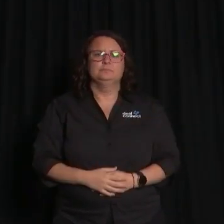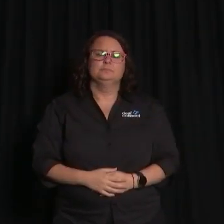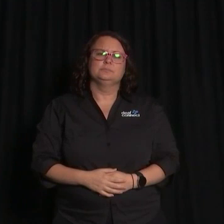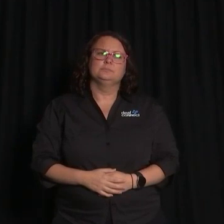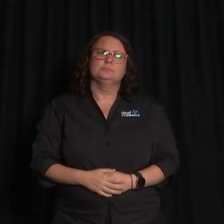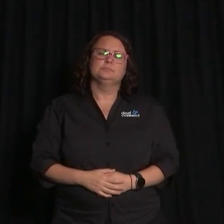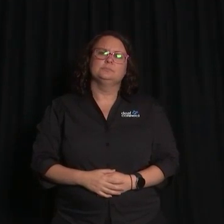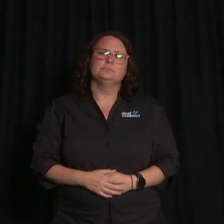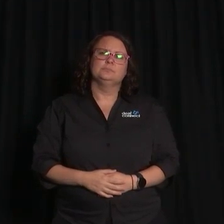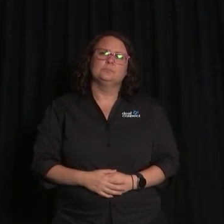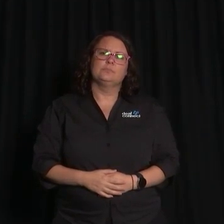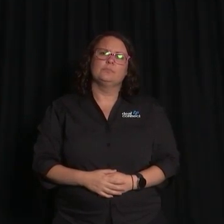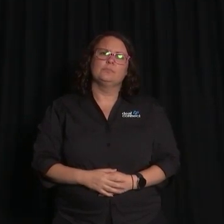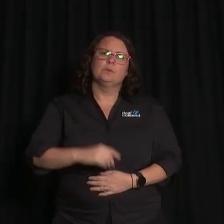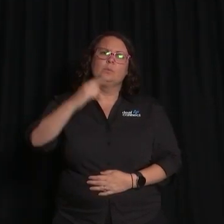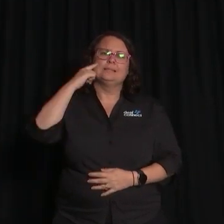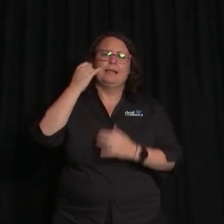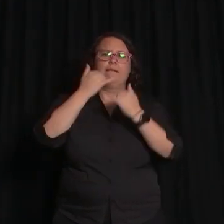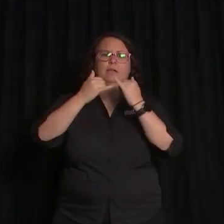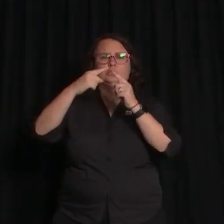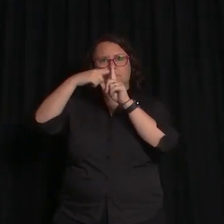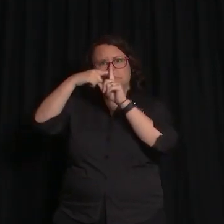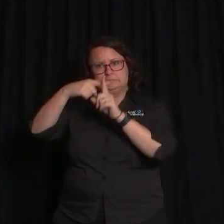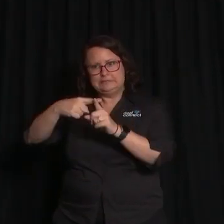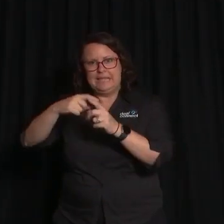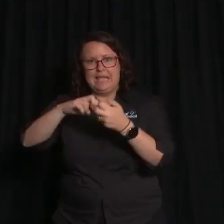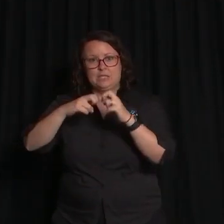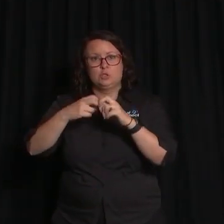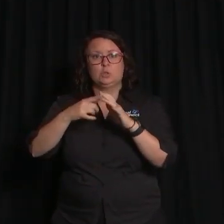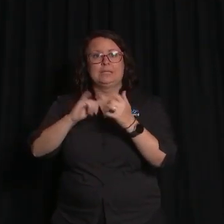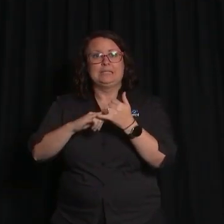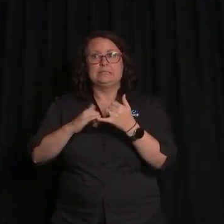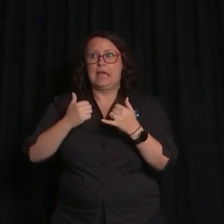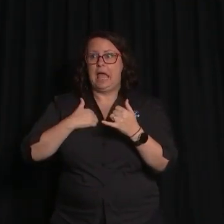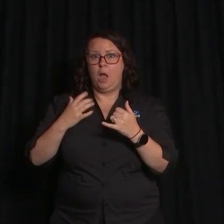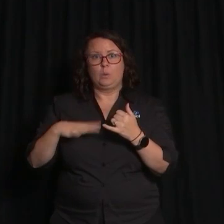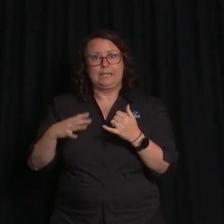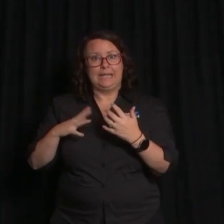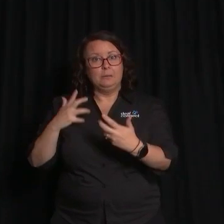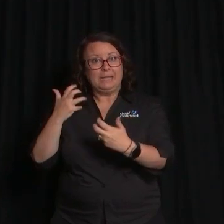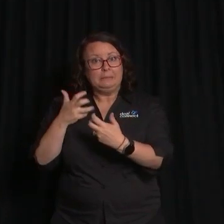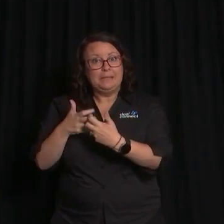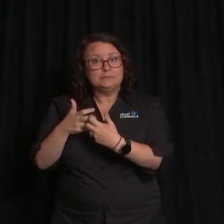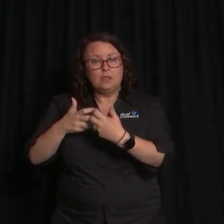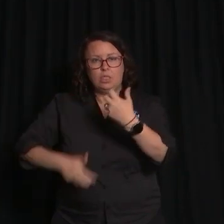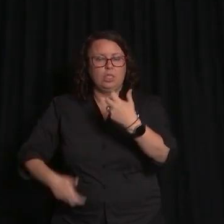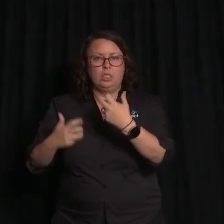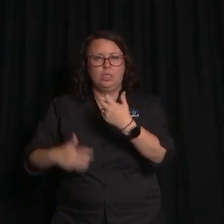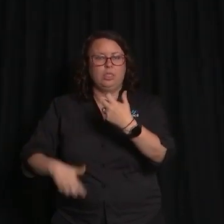incredibly focused issue around, is our need being met in the healthcare system?